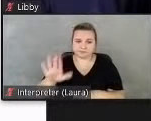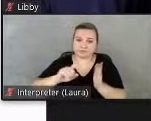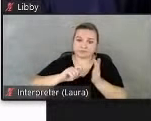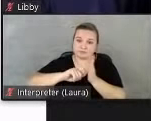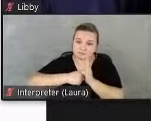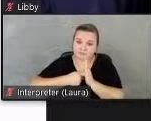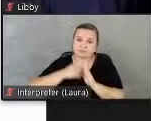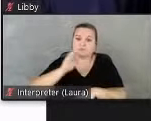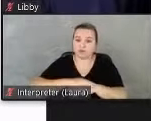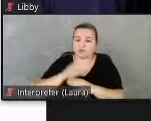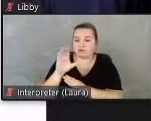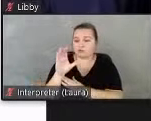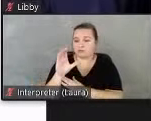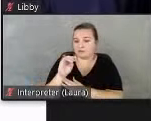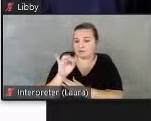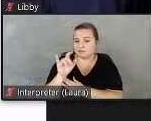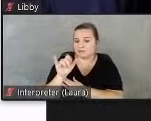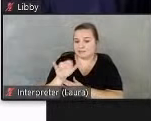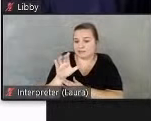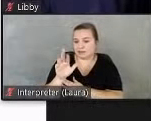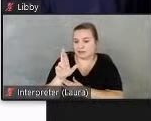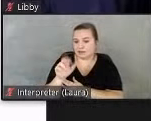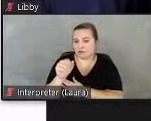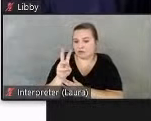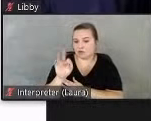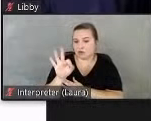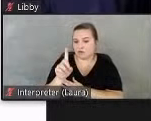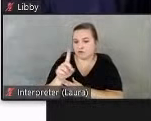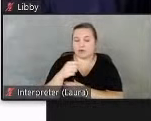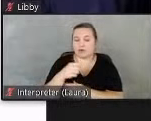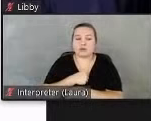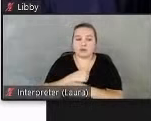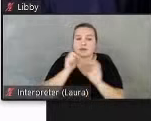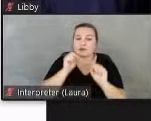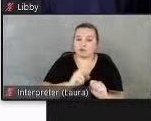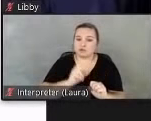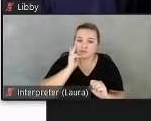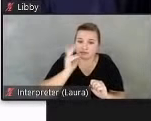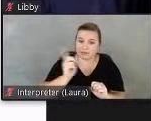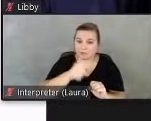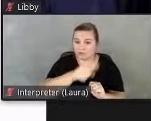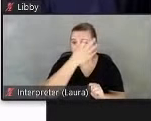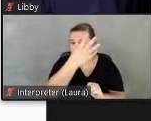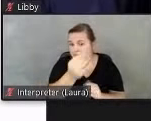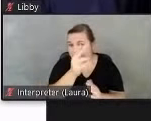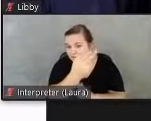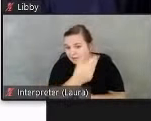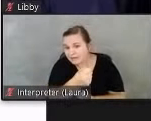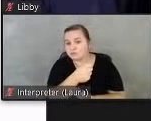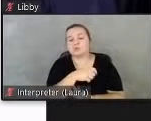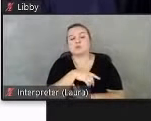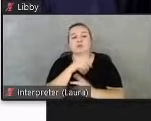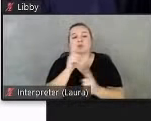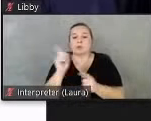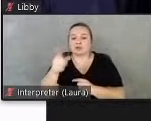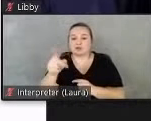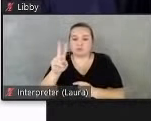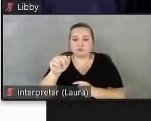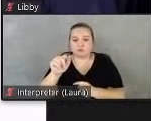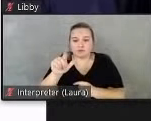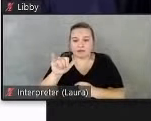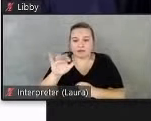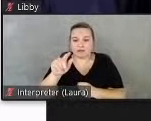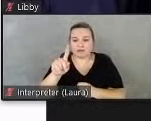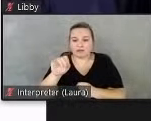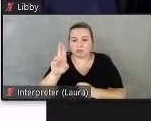Cindy Crawford, who I actually see student teachers in her class and where she went to high school when she was valedictorian. But I talk